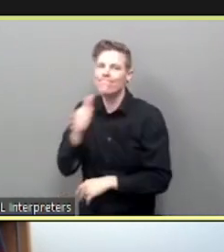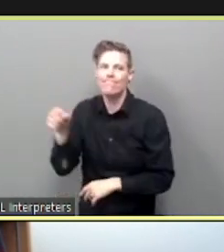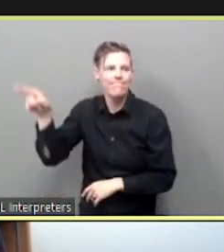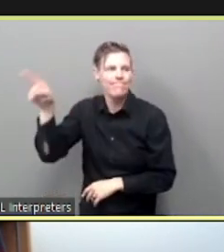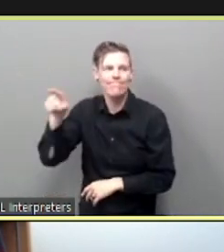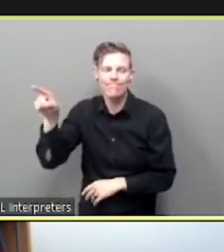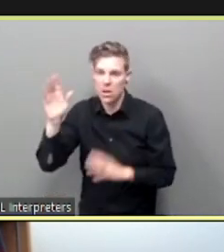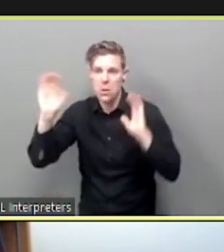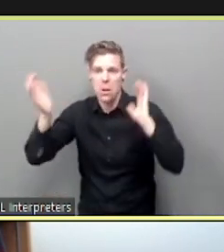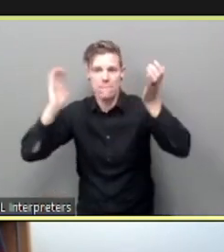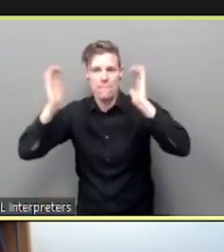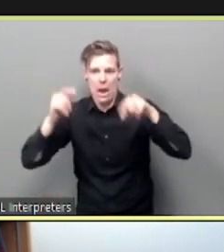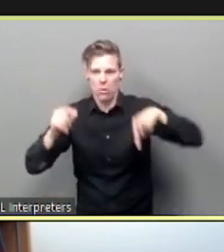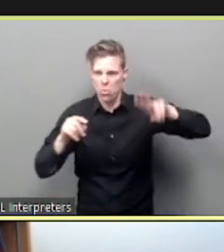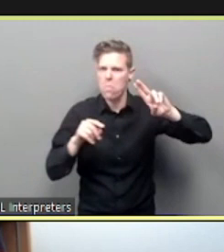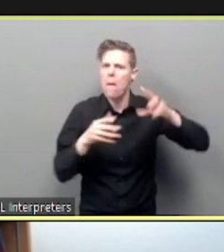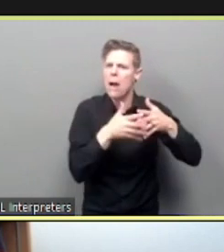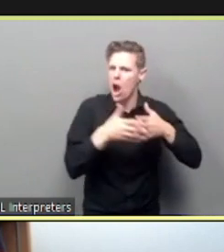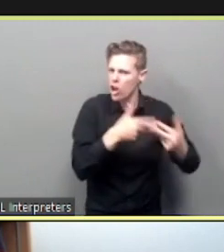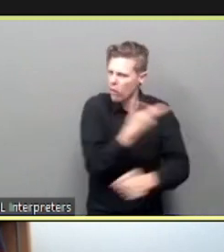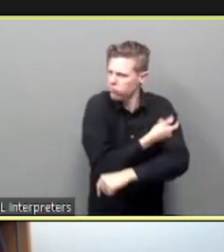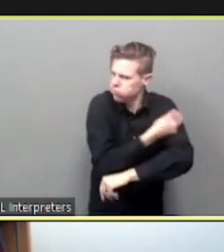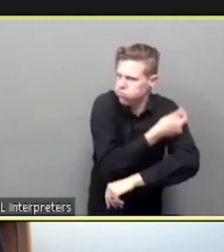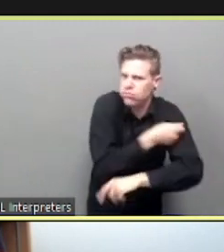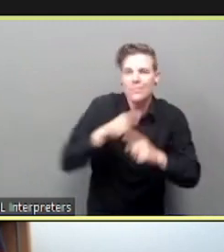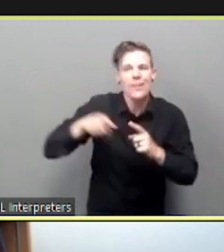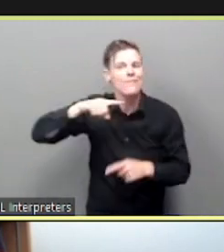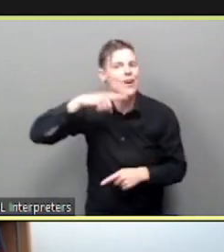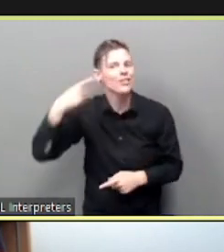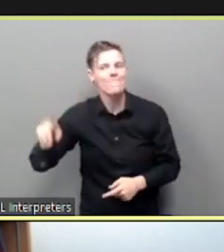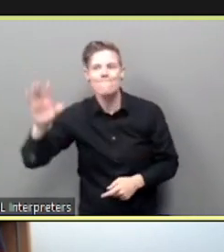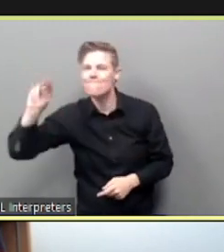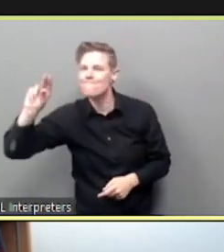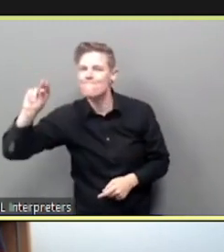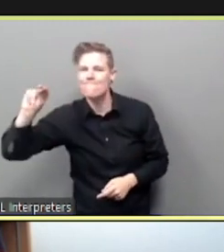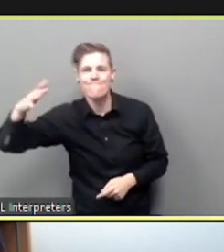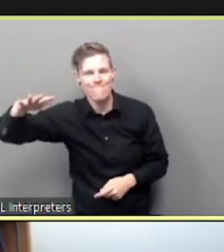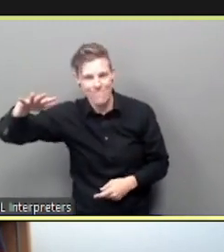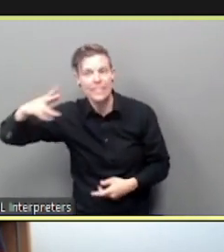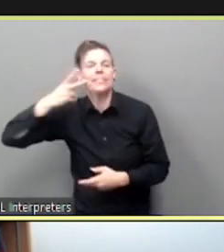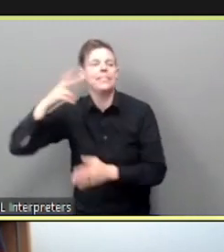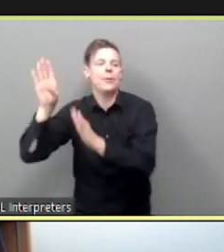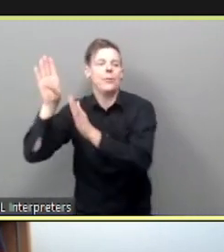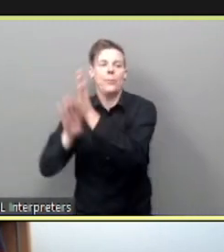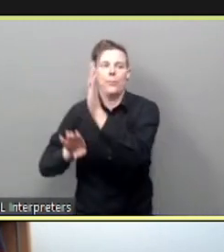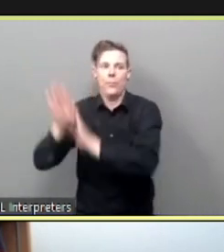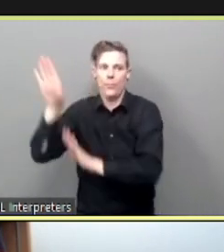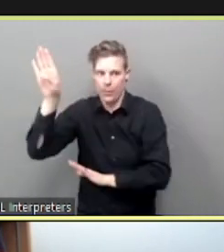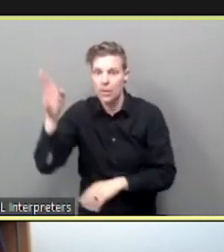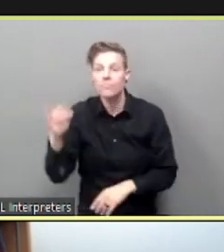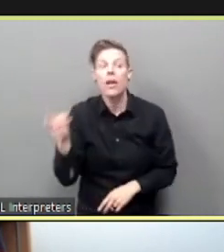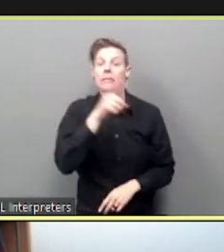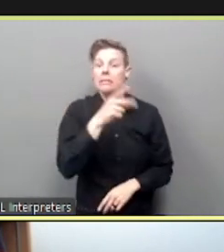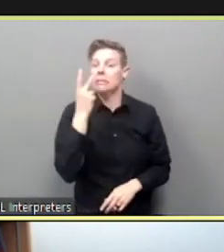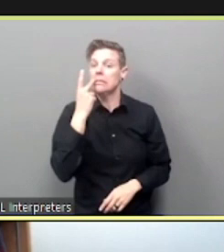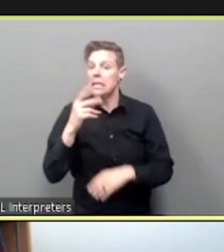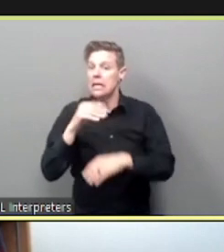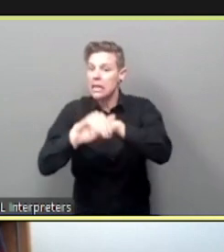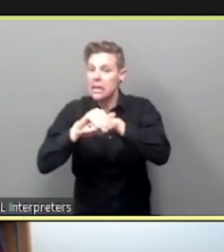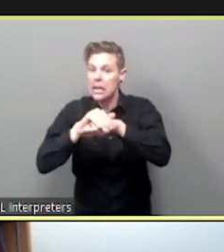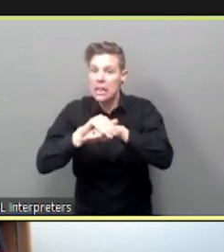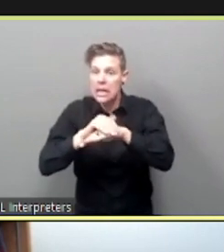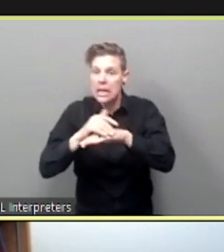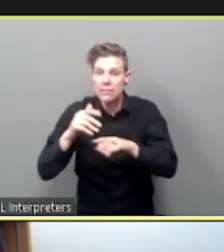But notably, there's also a surge being seen in the United Kingdom, which unfortunately